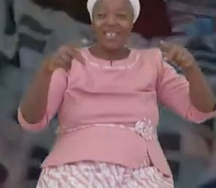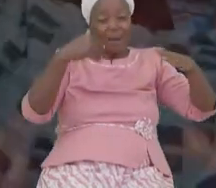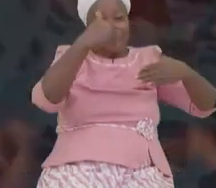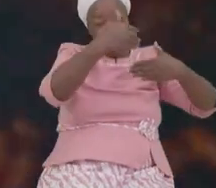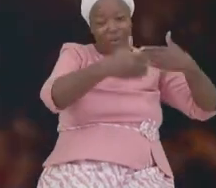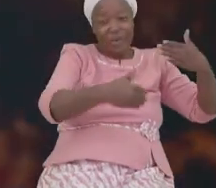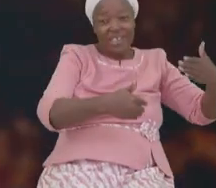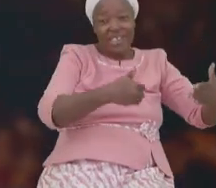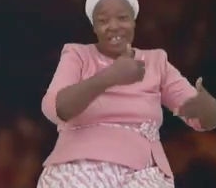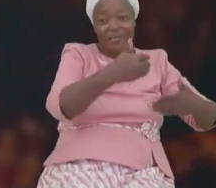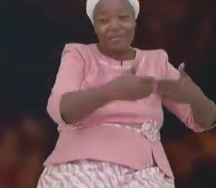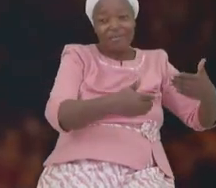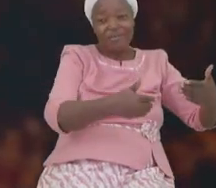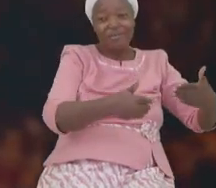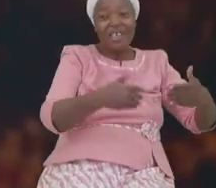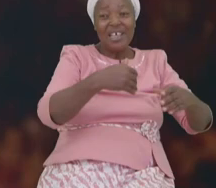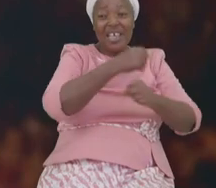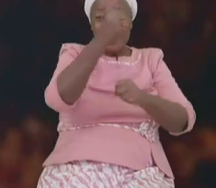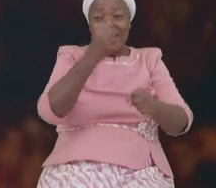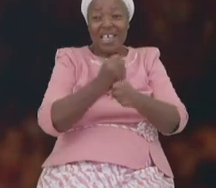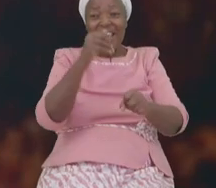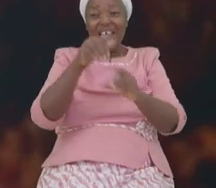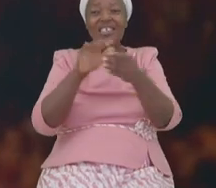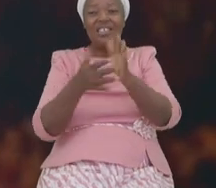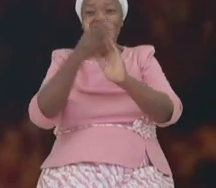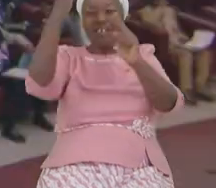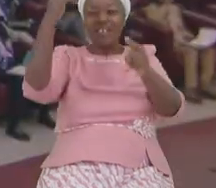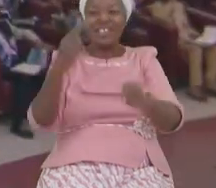progressive year in Jesus'